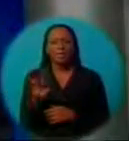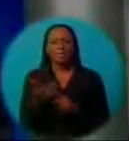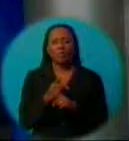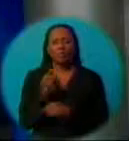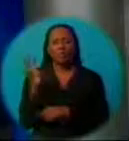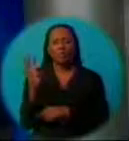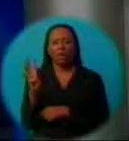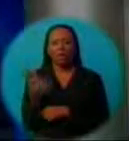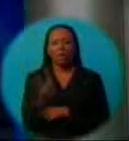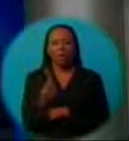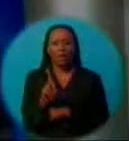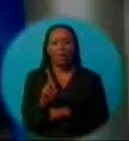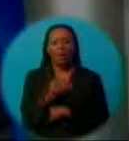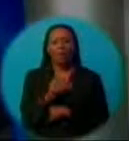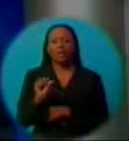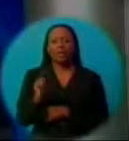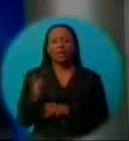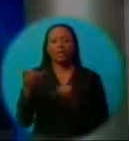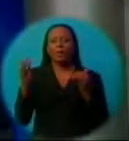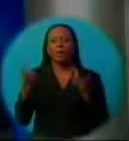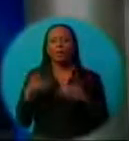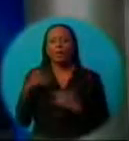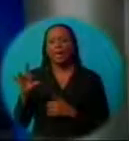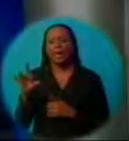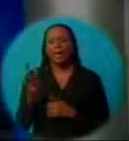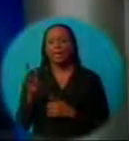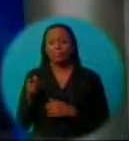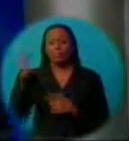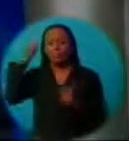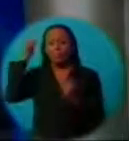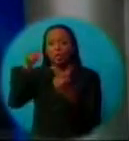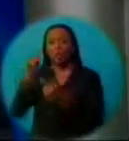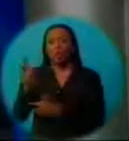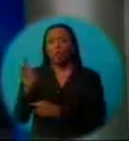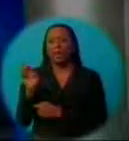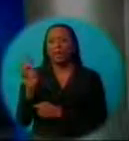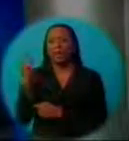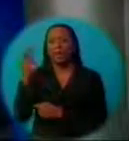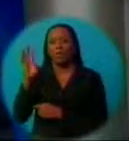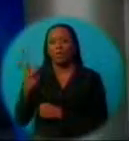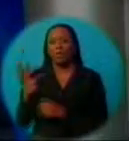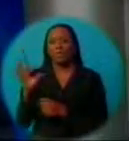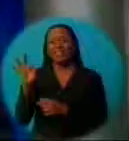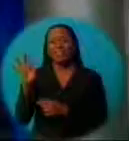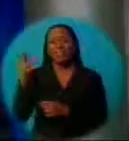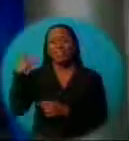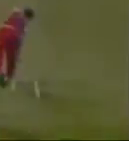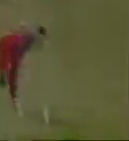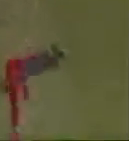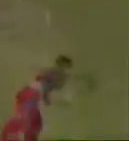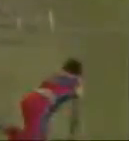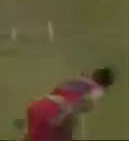deliveries and Virat Kohli's 84, reaching 204 for four with nine balls to spear.